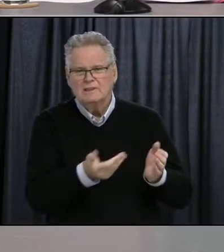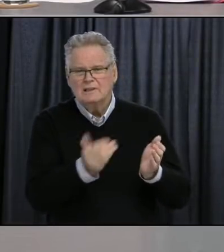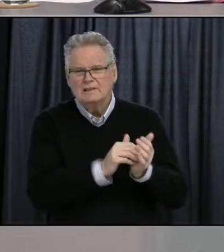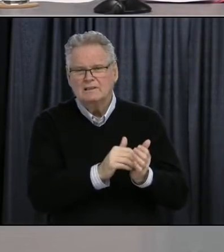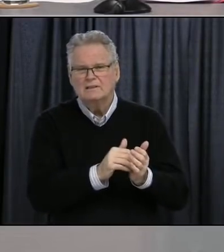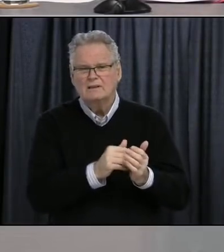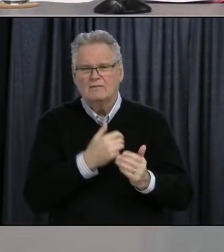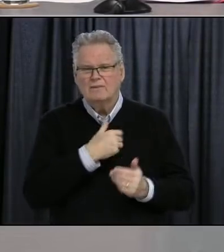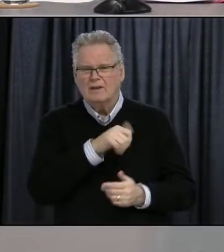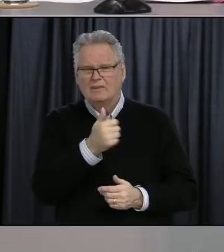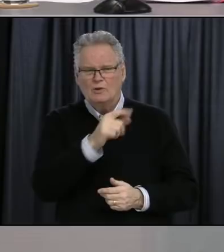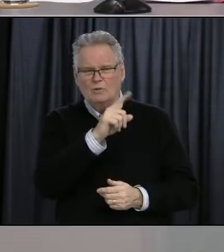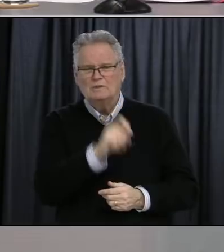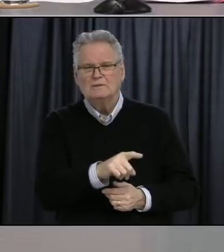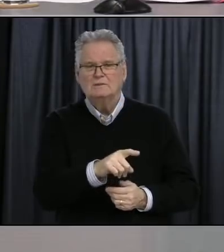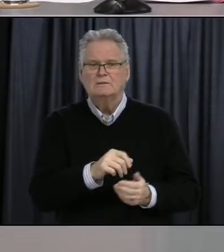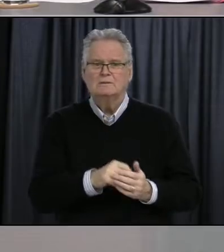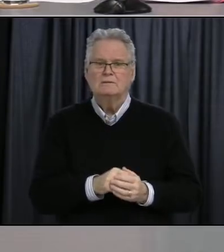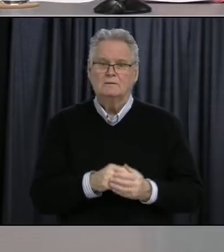ship situations?